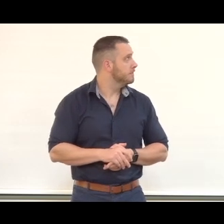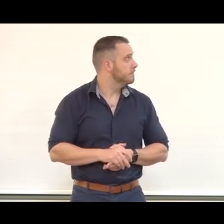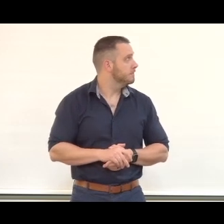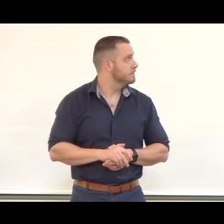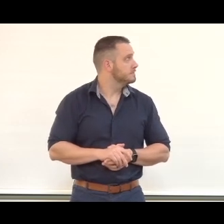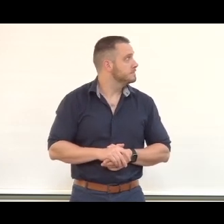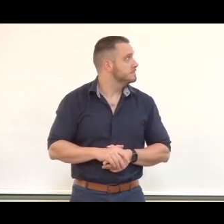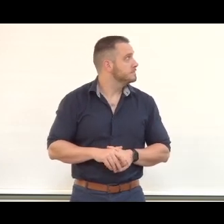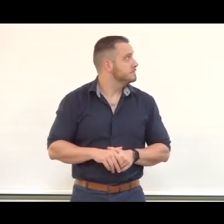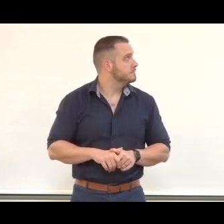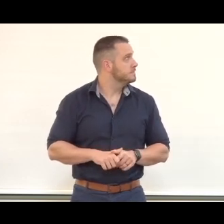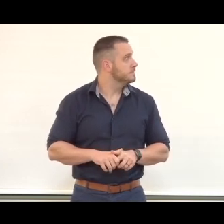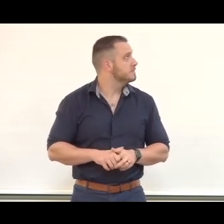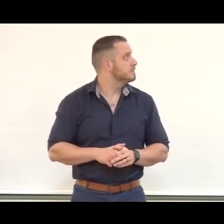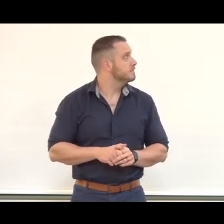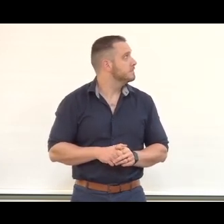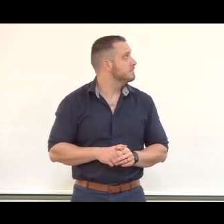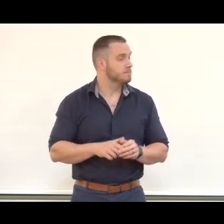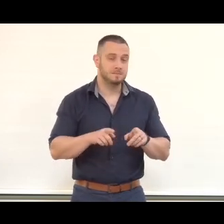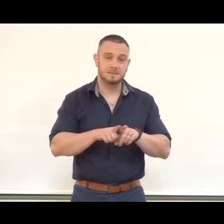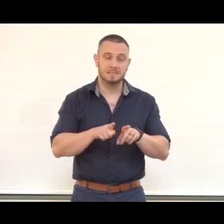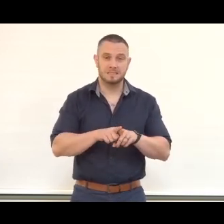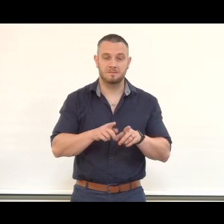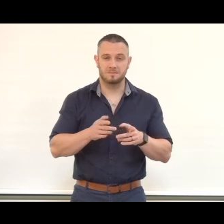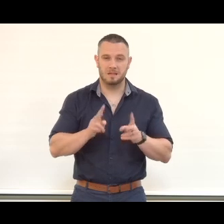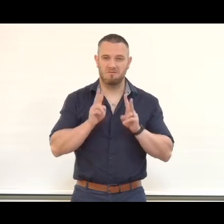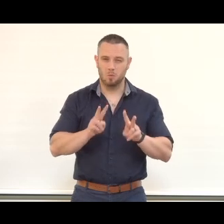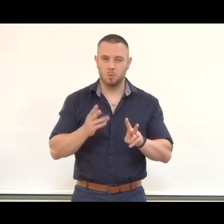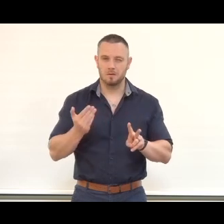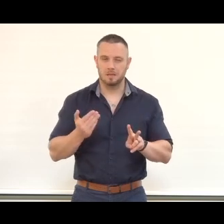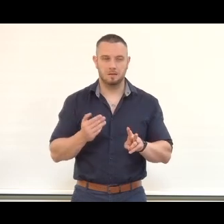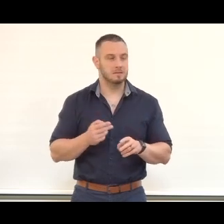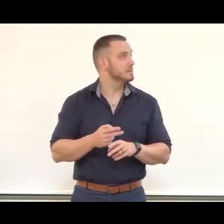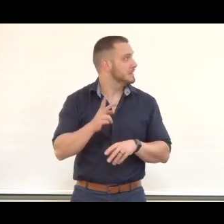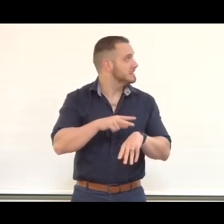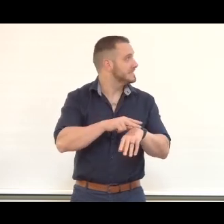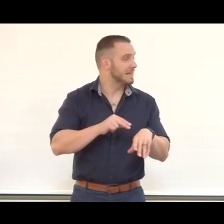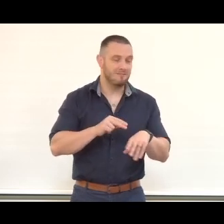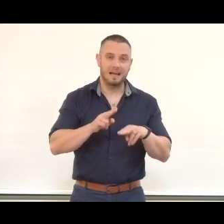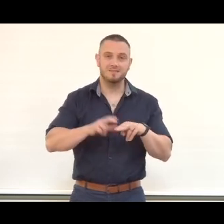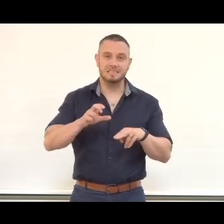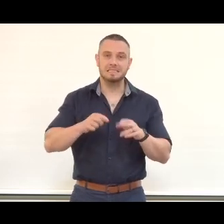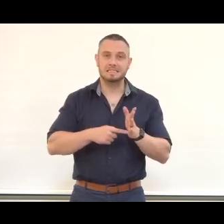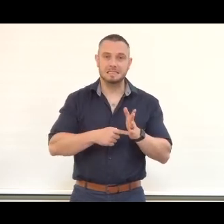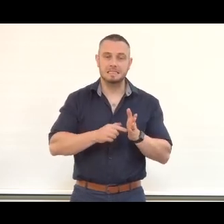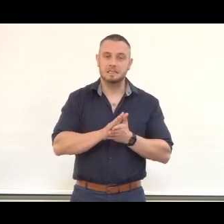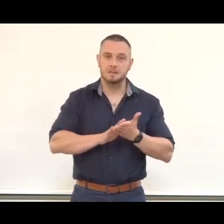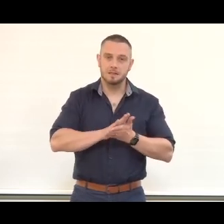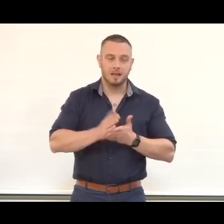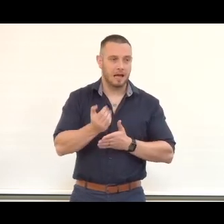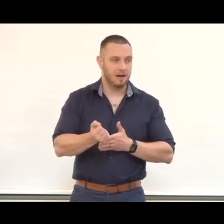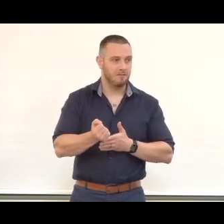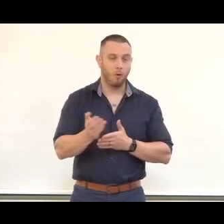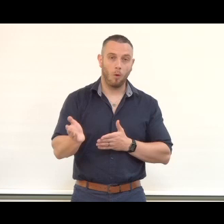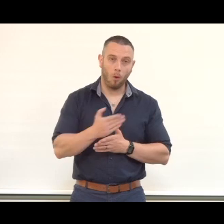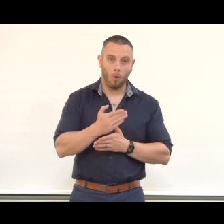That's again a similar perspective you've already seen. That's the fully staffed FCT. So you have all